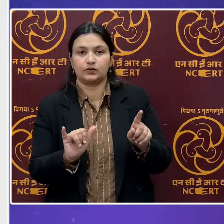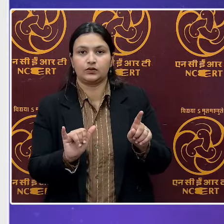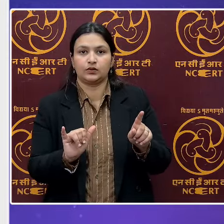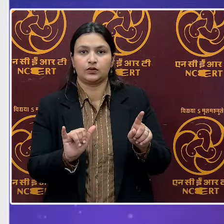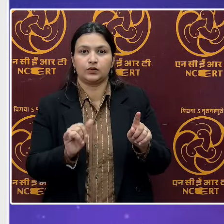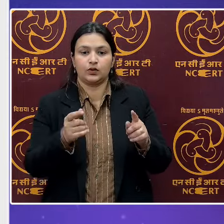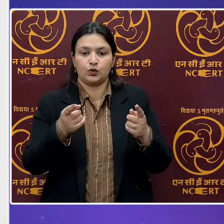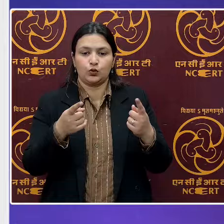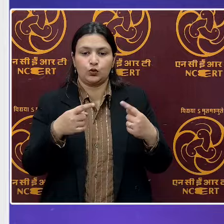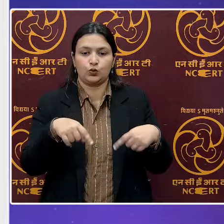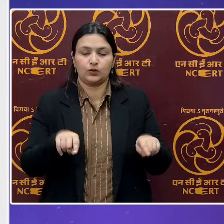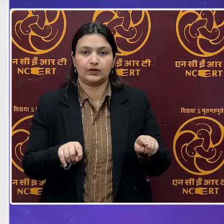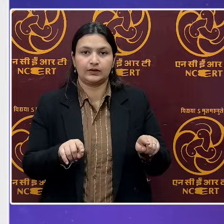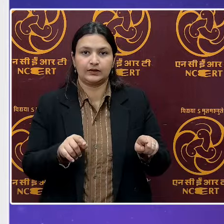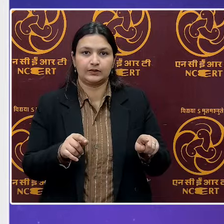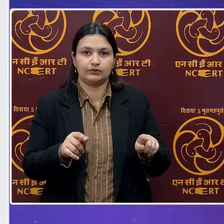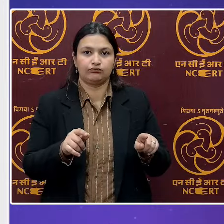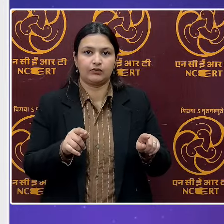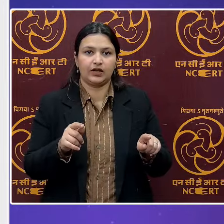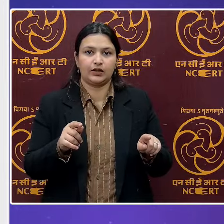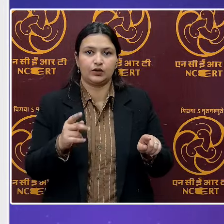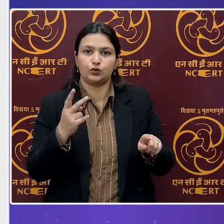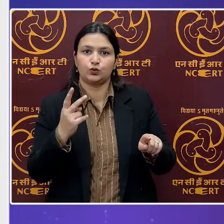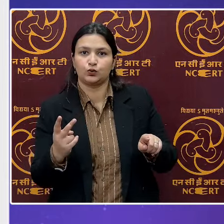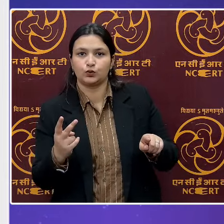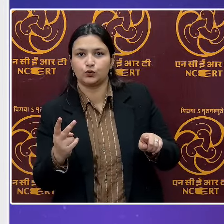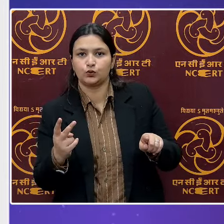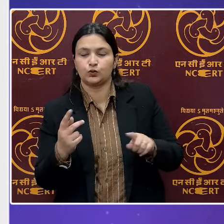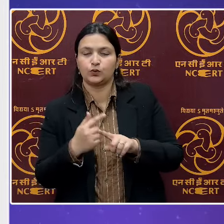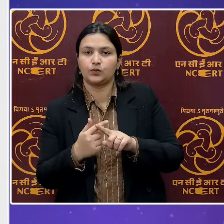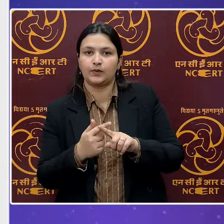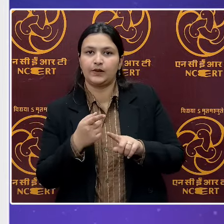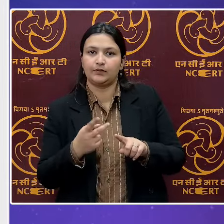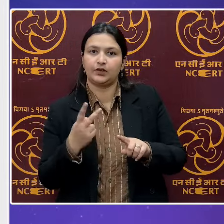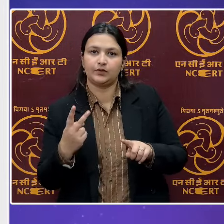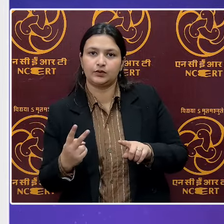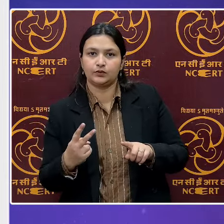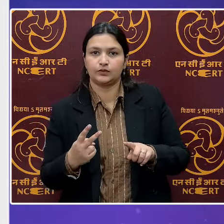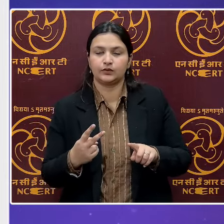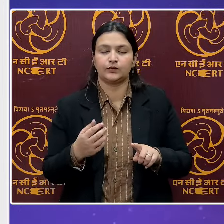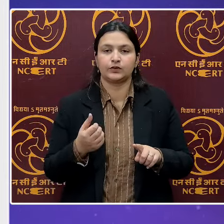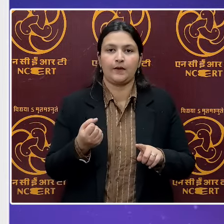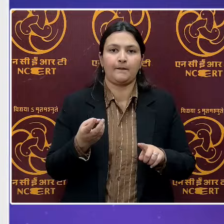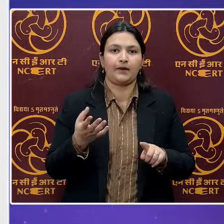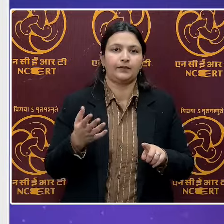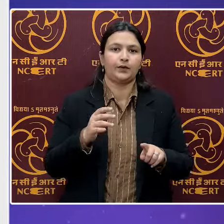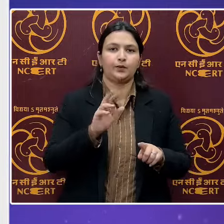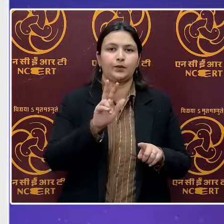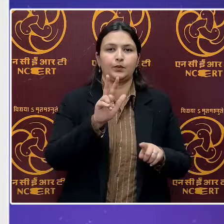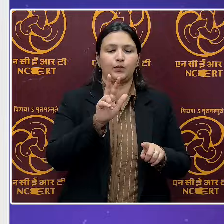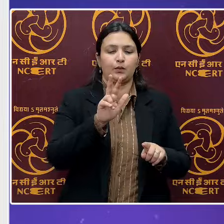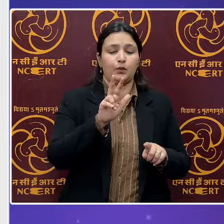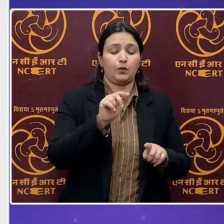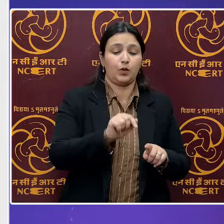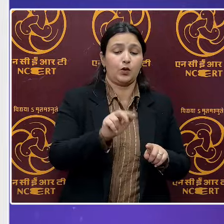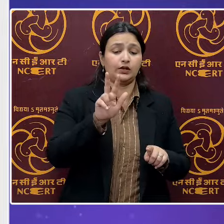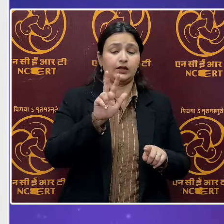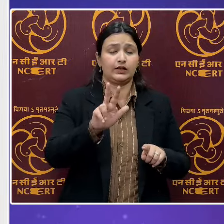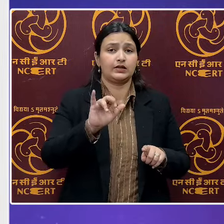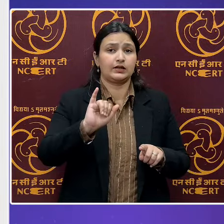by 2 times amplitude. That means 0.866 times the amplitude